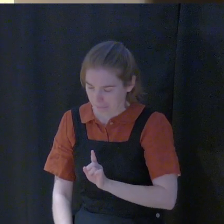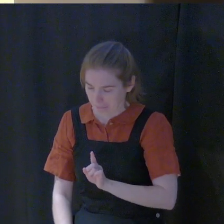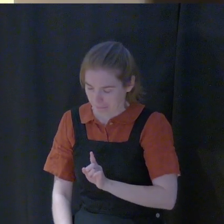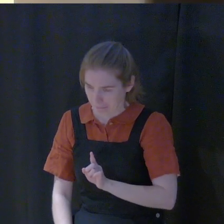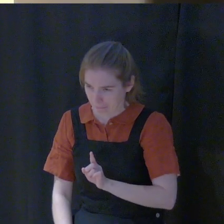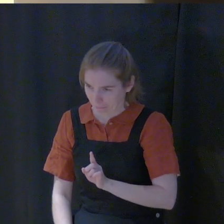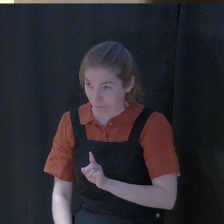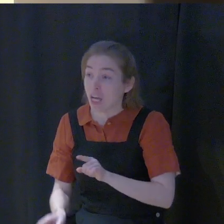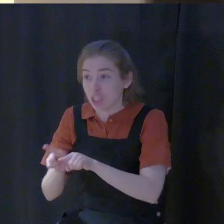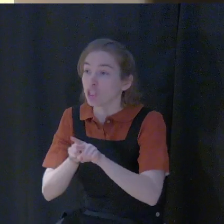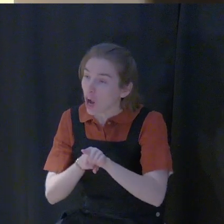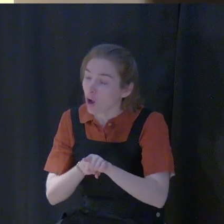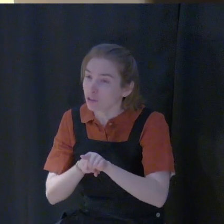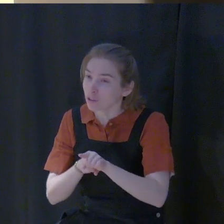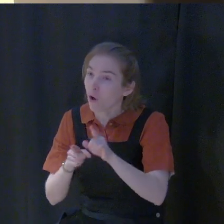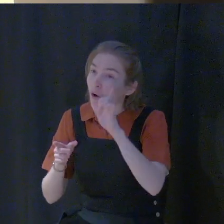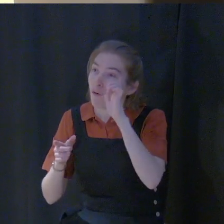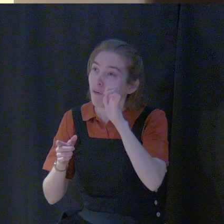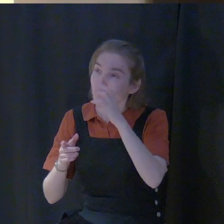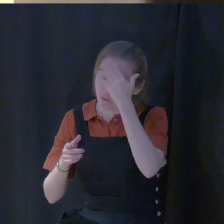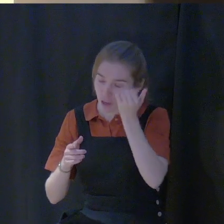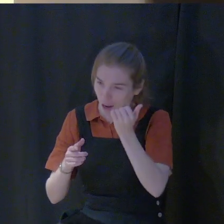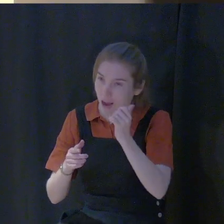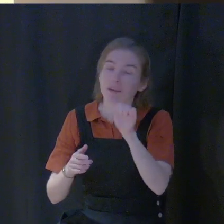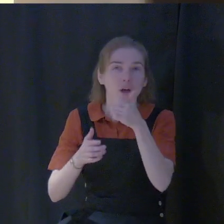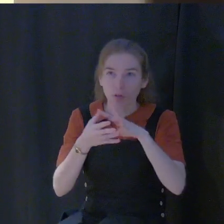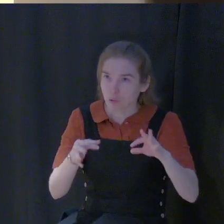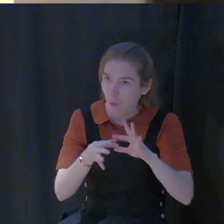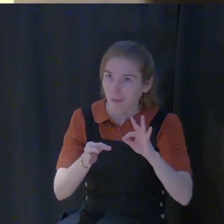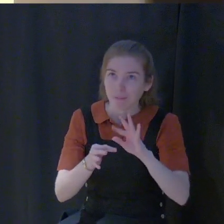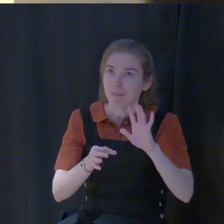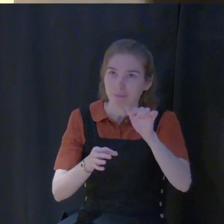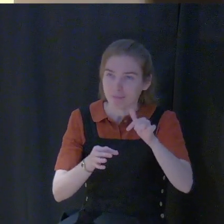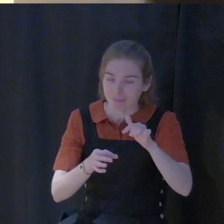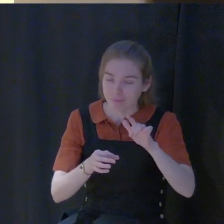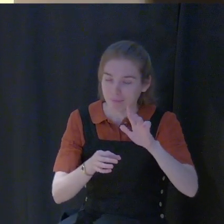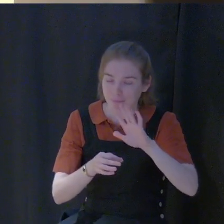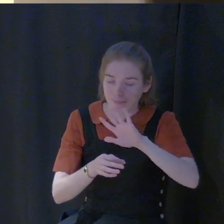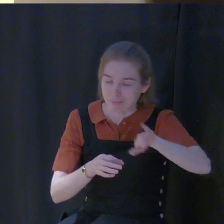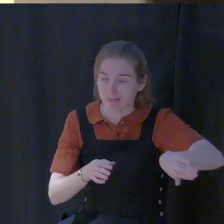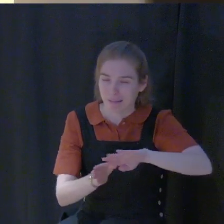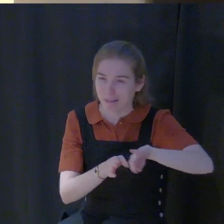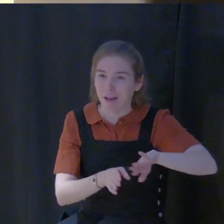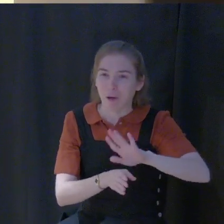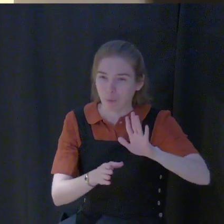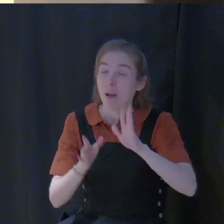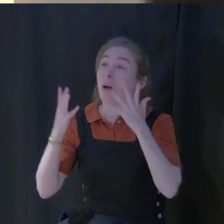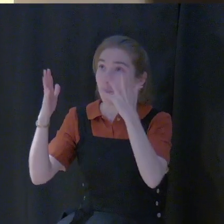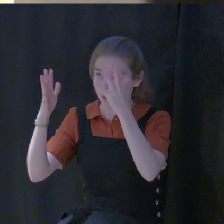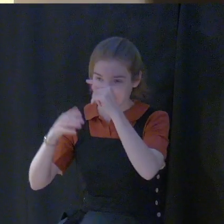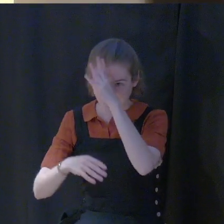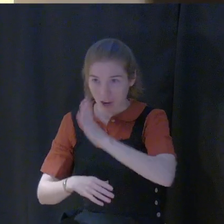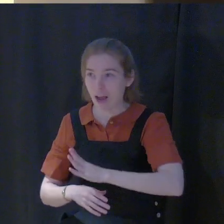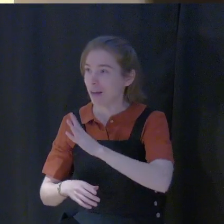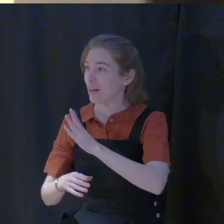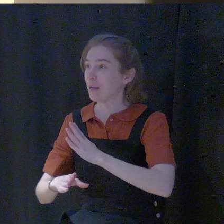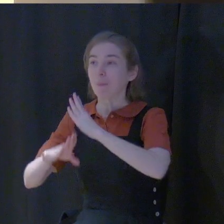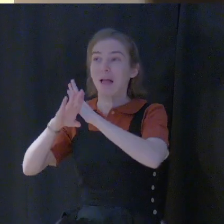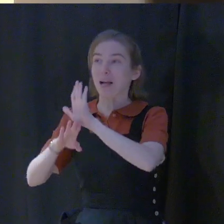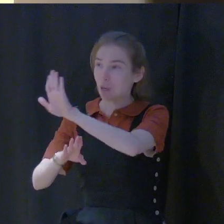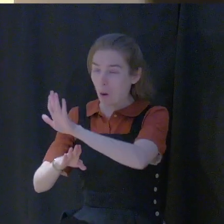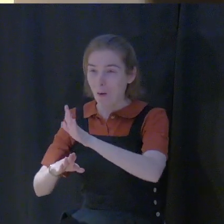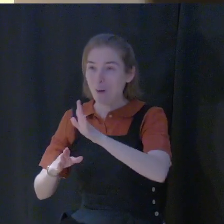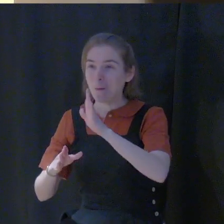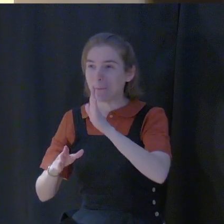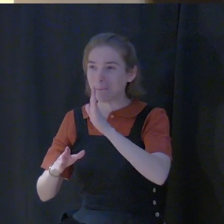She also forgot. Another story, another time. Okay? we just praise God that he blocked her mind also at